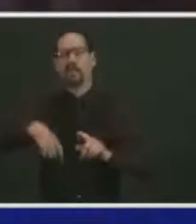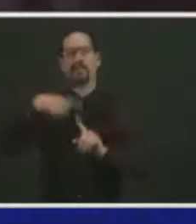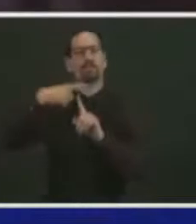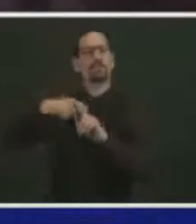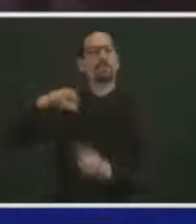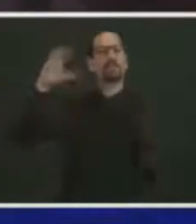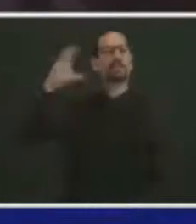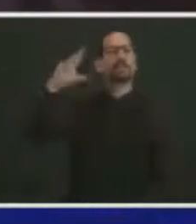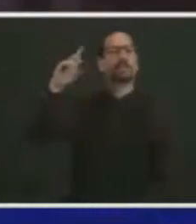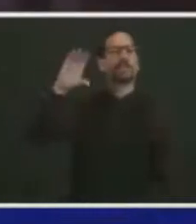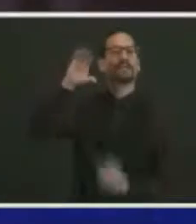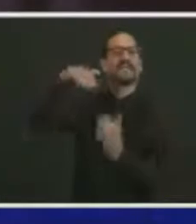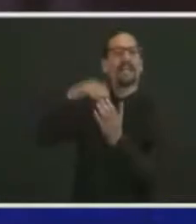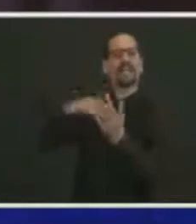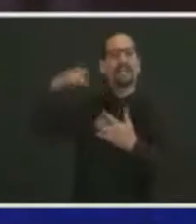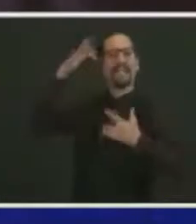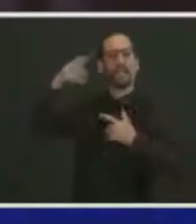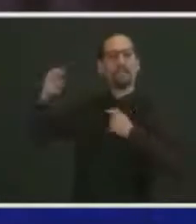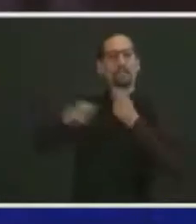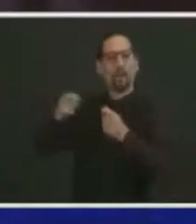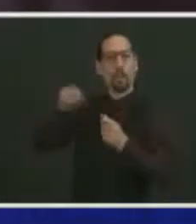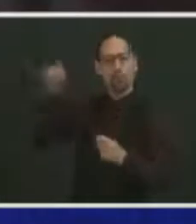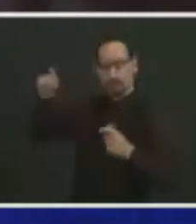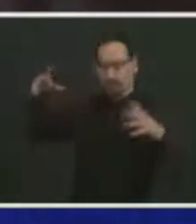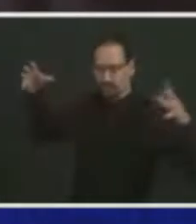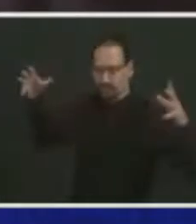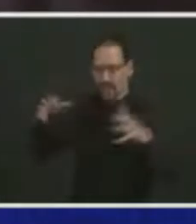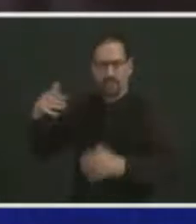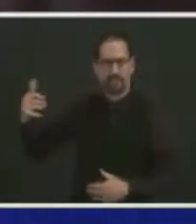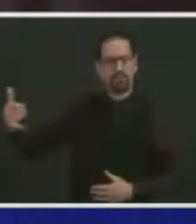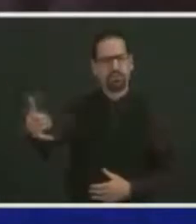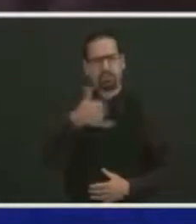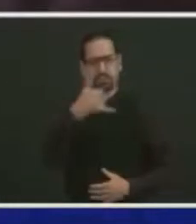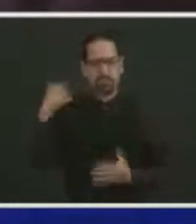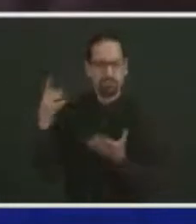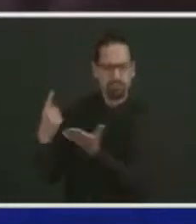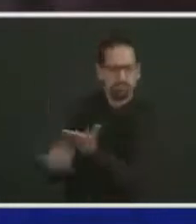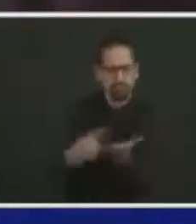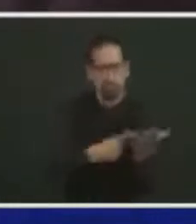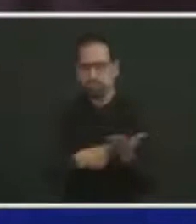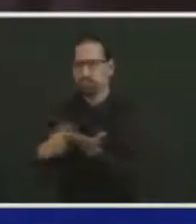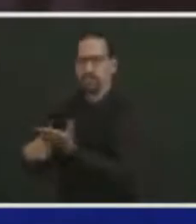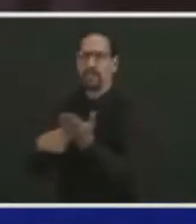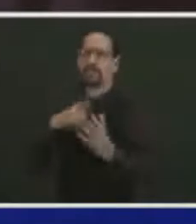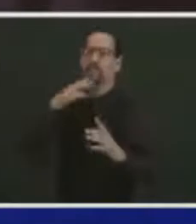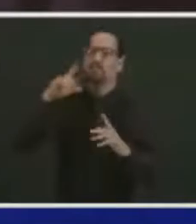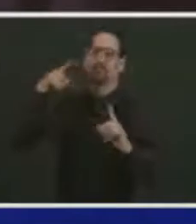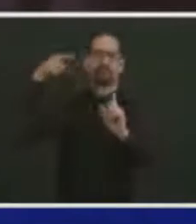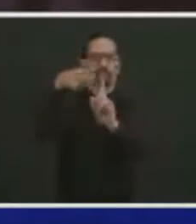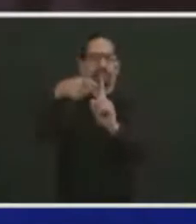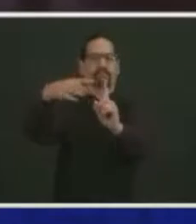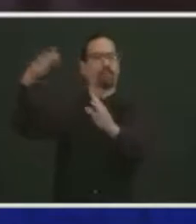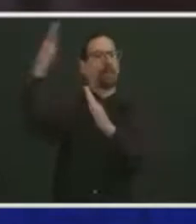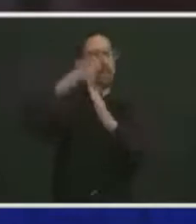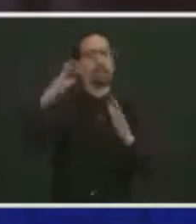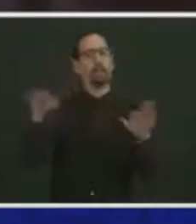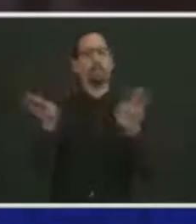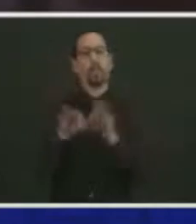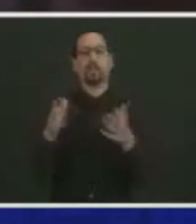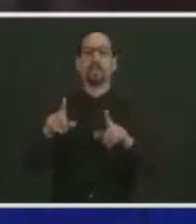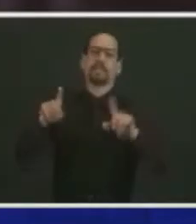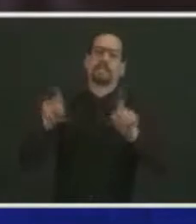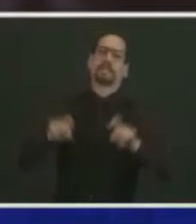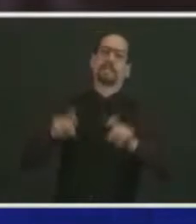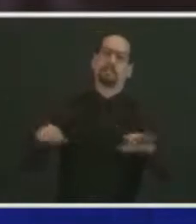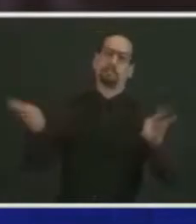so I want to share with you where we are and where we're going. Here's the good news. Right now,